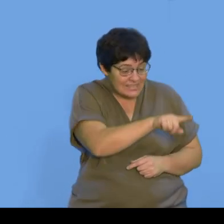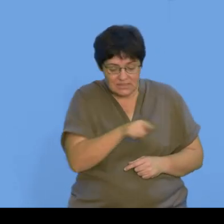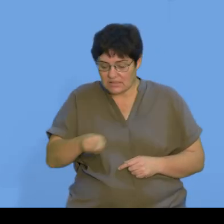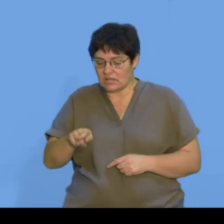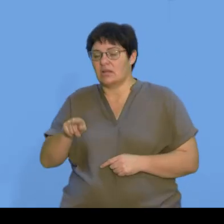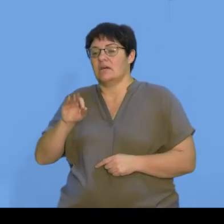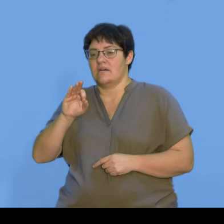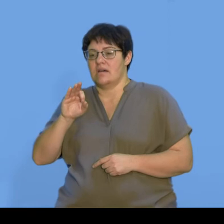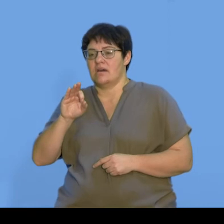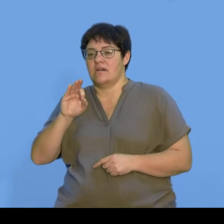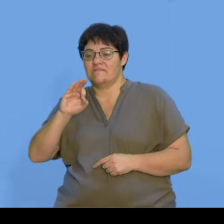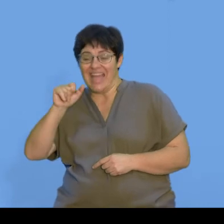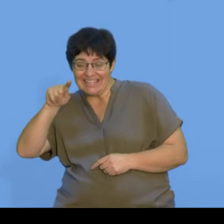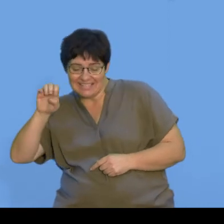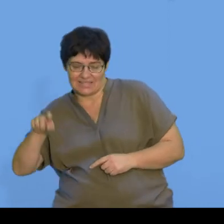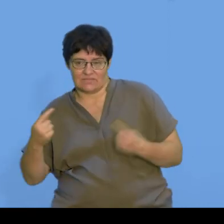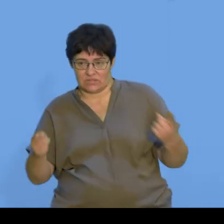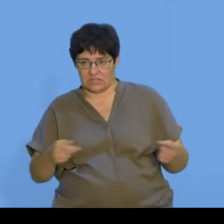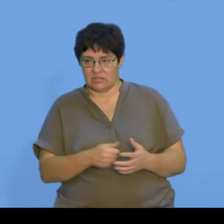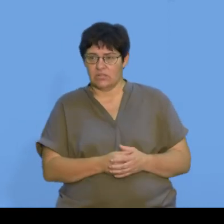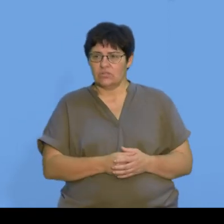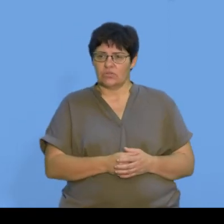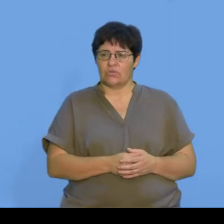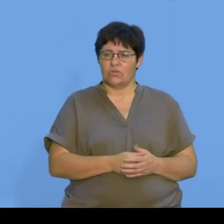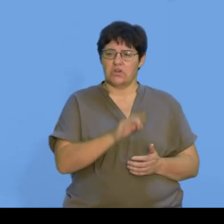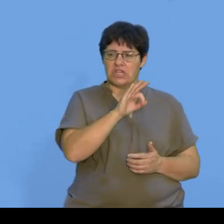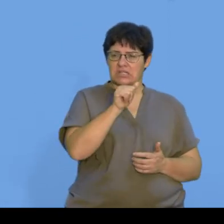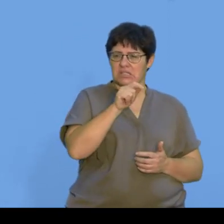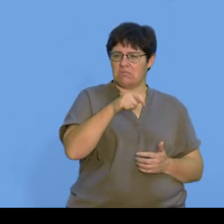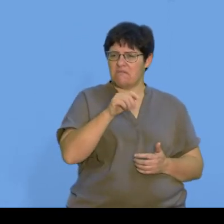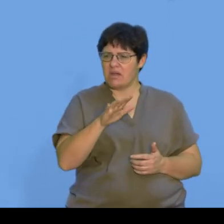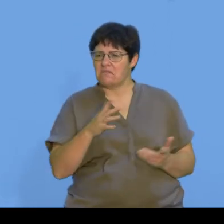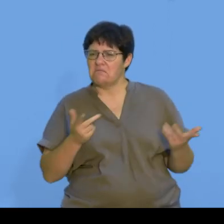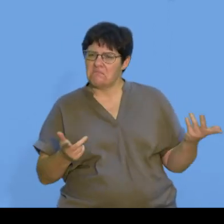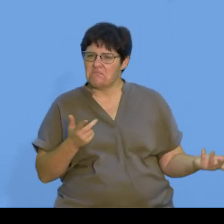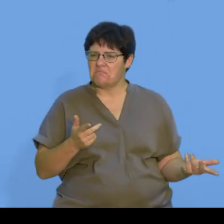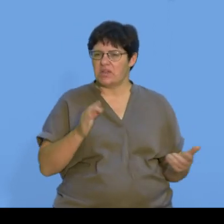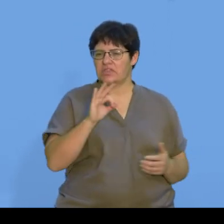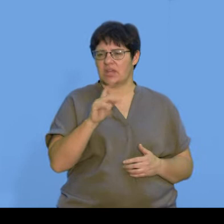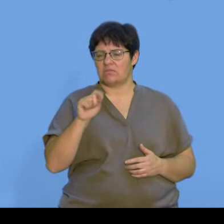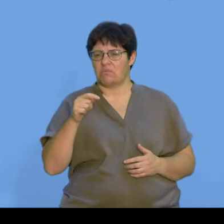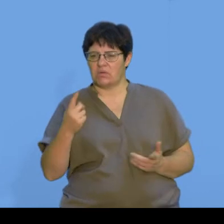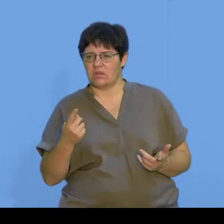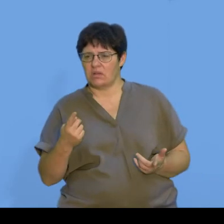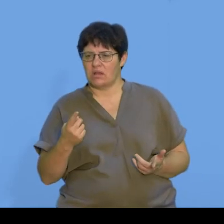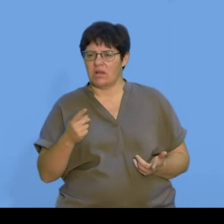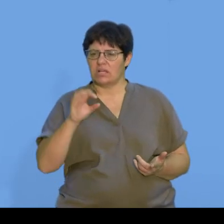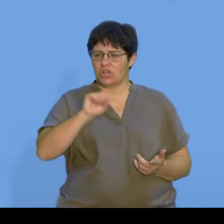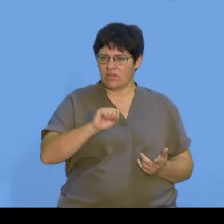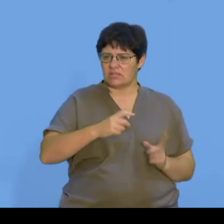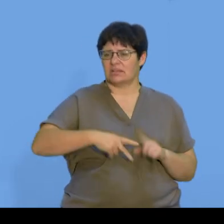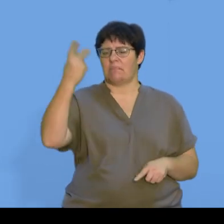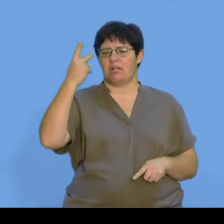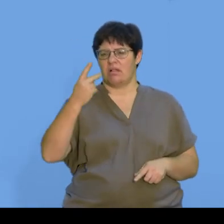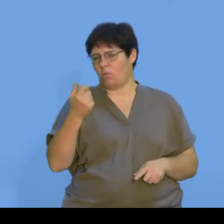the oxygen is 38,1 while sodium is 36. So these two are much more comparable. Why in the sulfate is almost